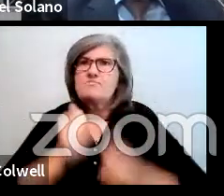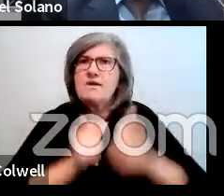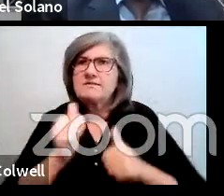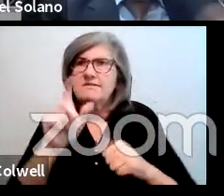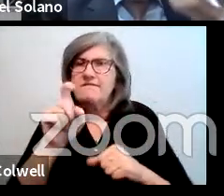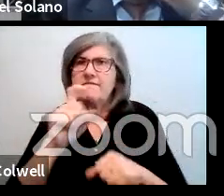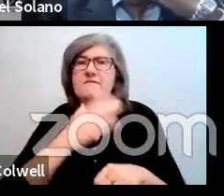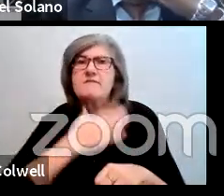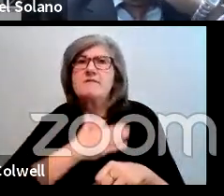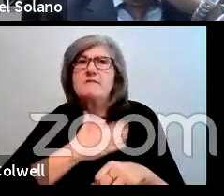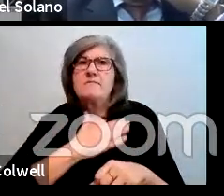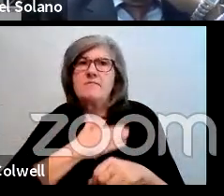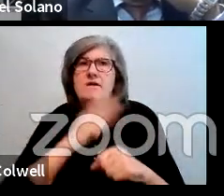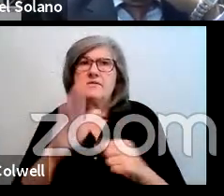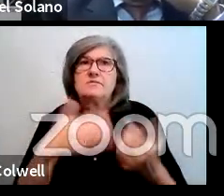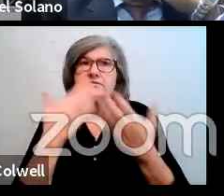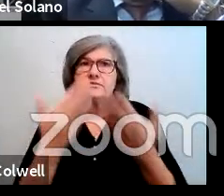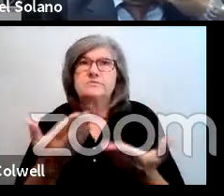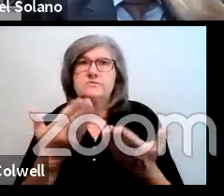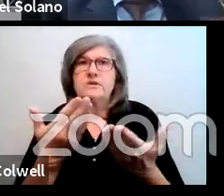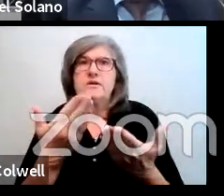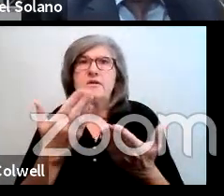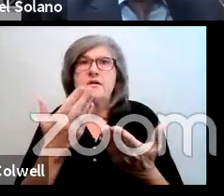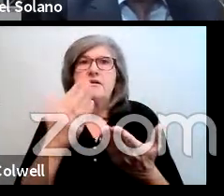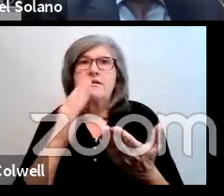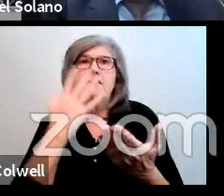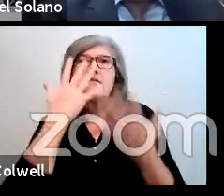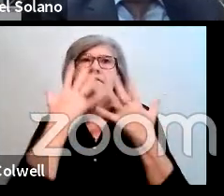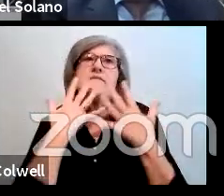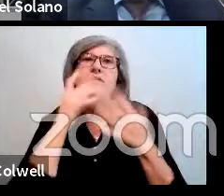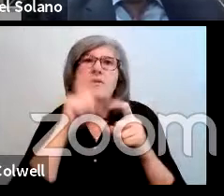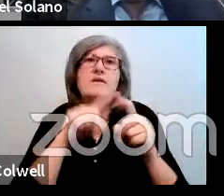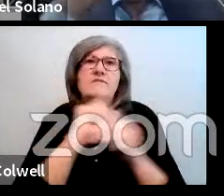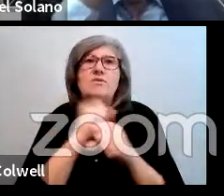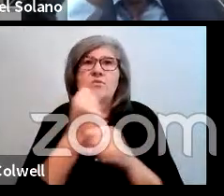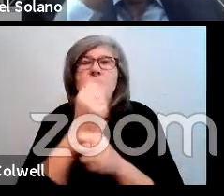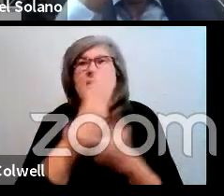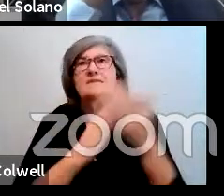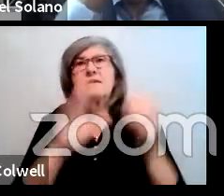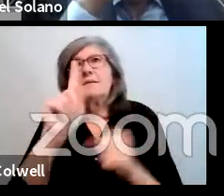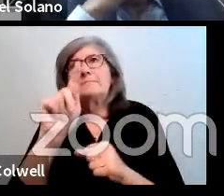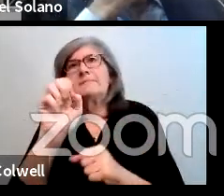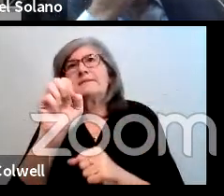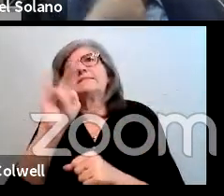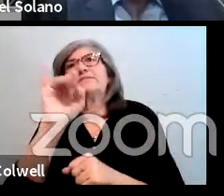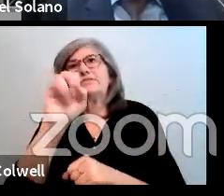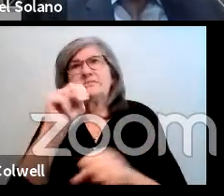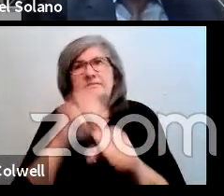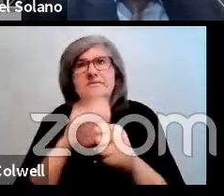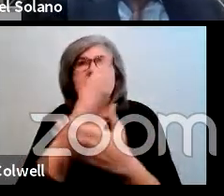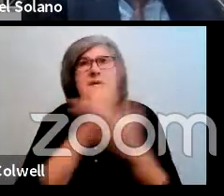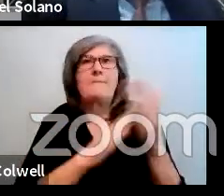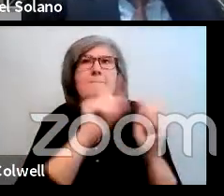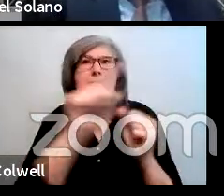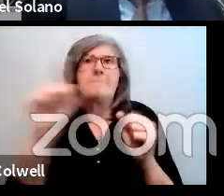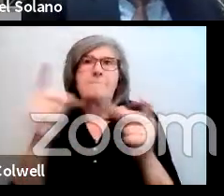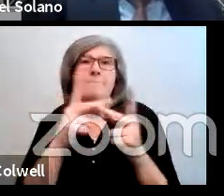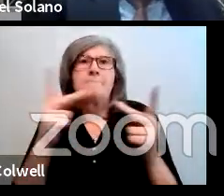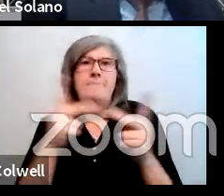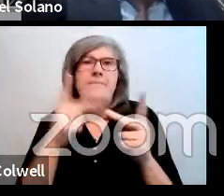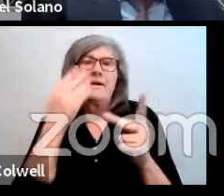is that, unfortunately, is that you're going to have to create some tension in some of these places. And as nice